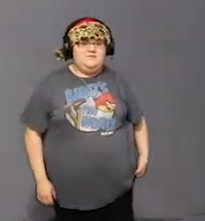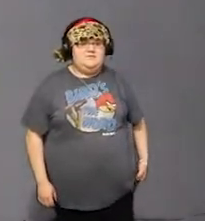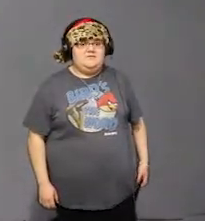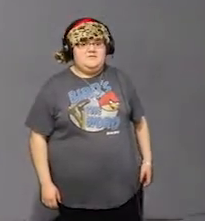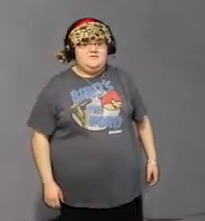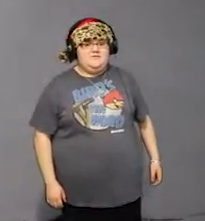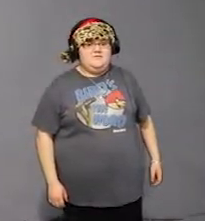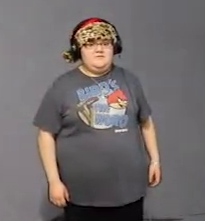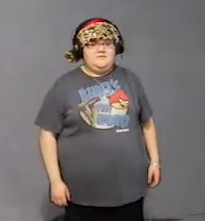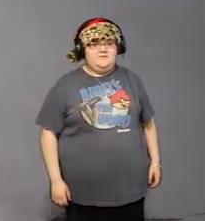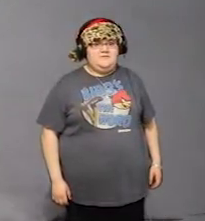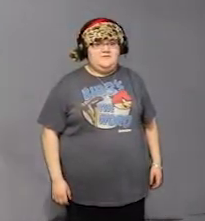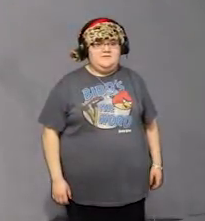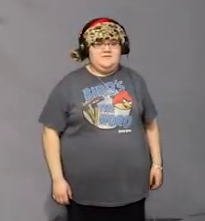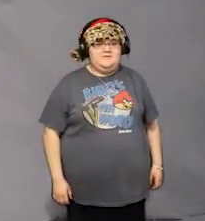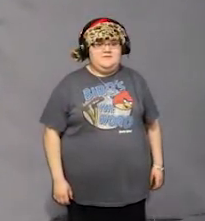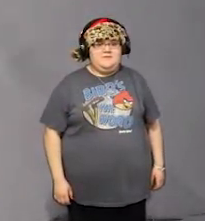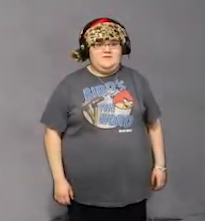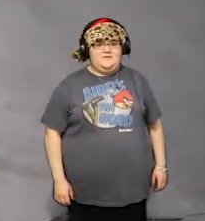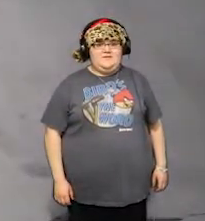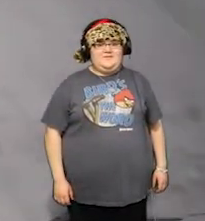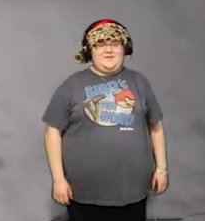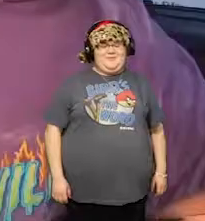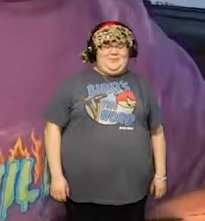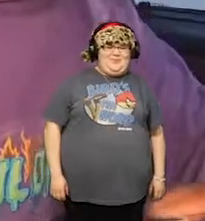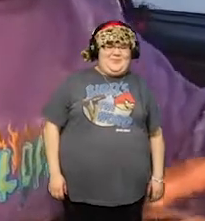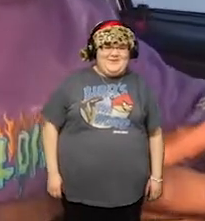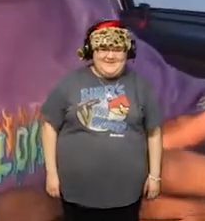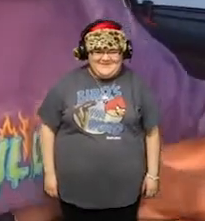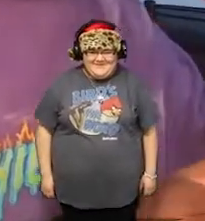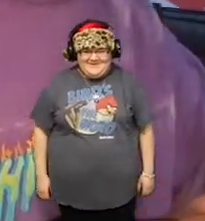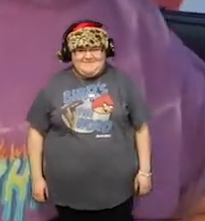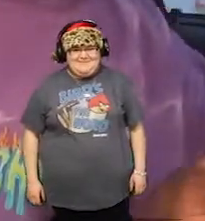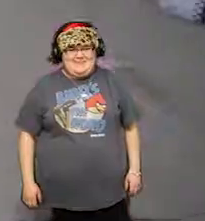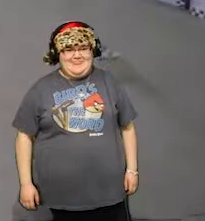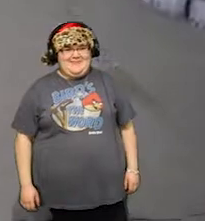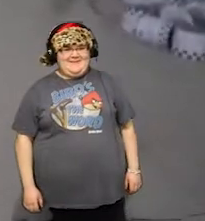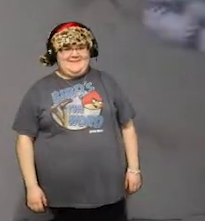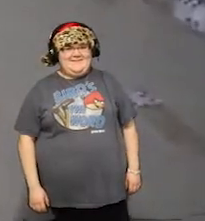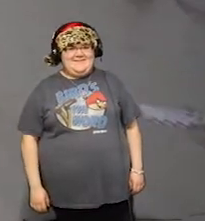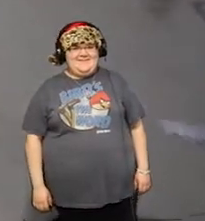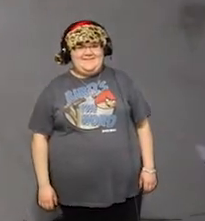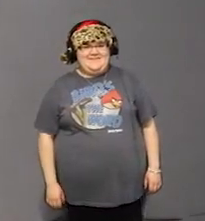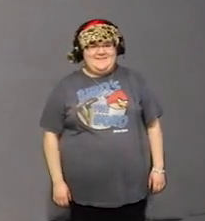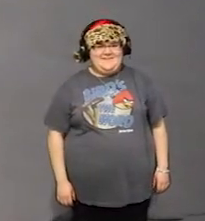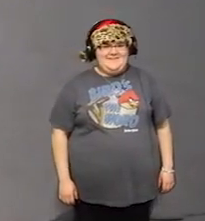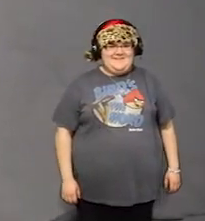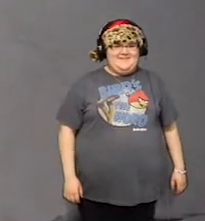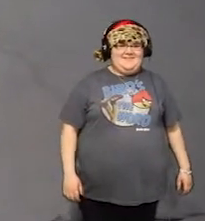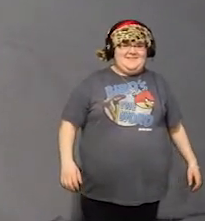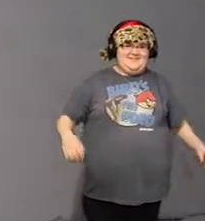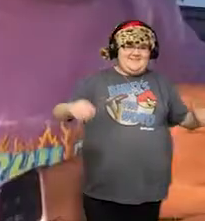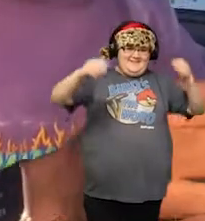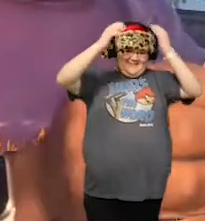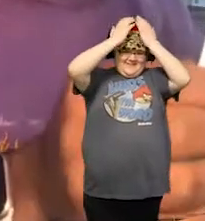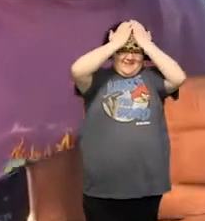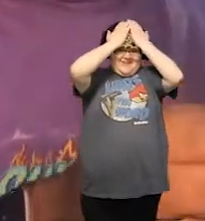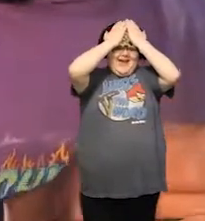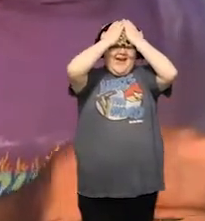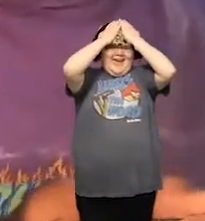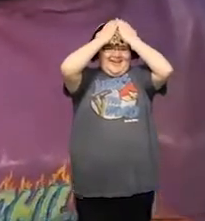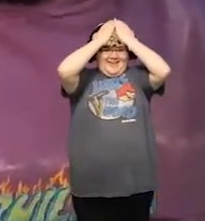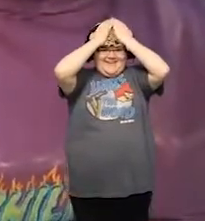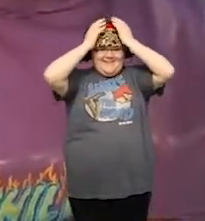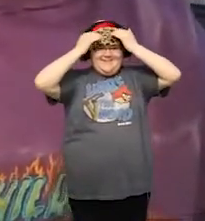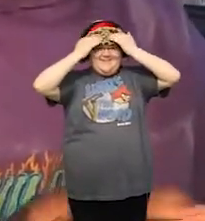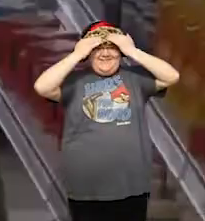Right there. Now swing glass. Fuck come the on. Wall! Fuck the wall! Fuck the wall! Fuck the wall! Fuck the wall! Jay, we're losing.